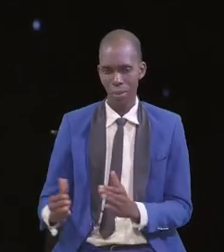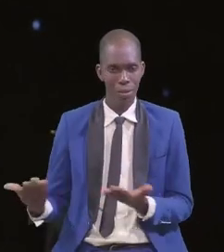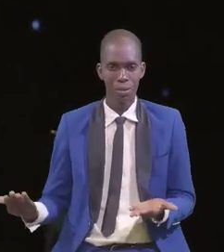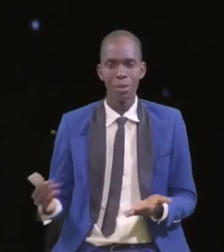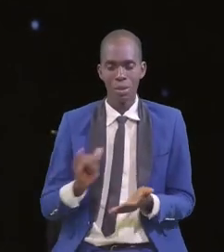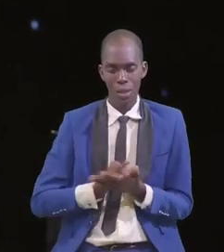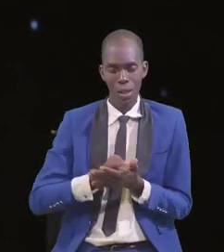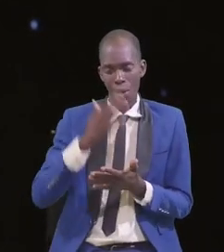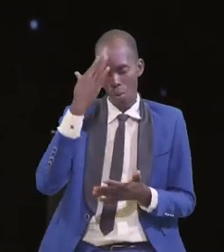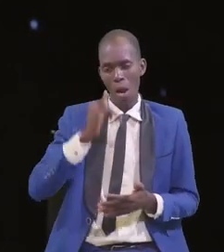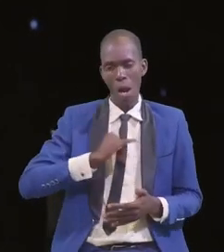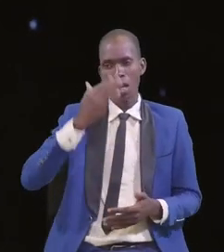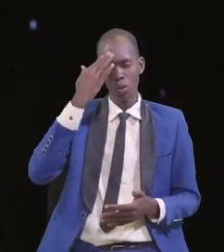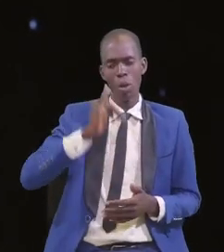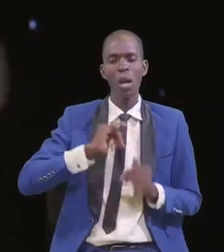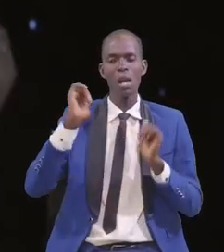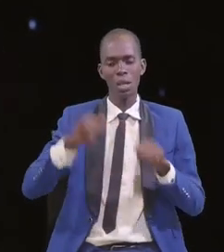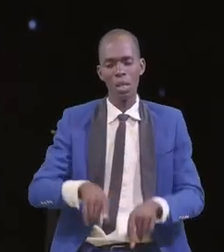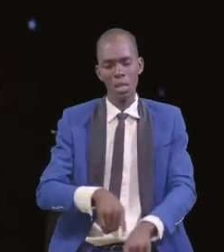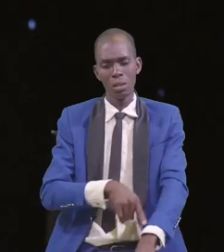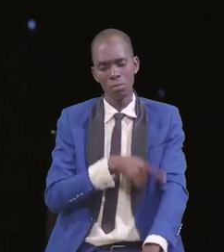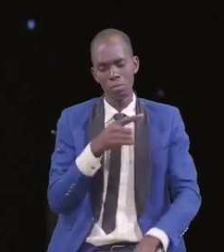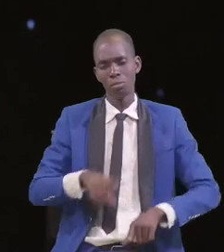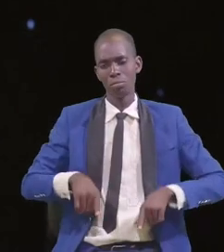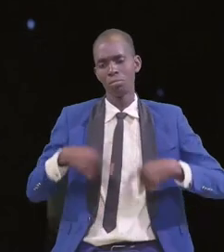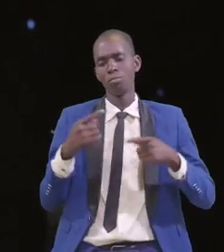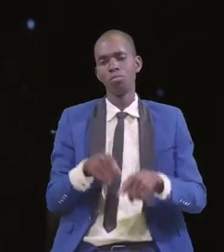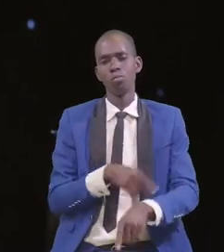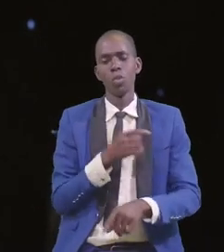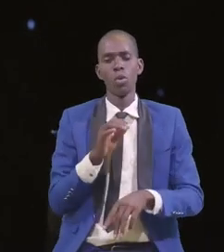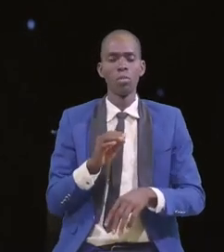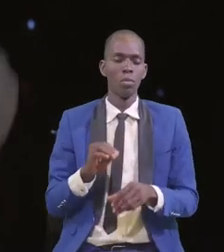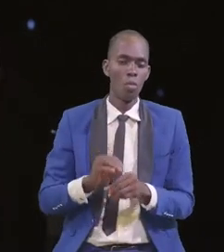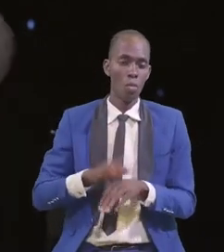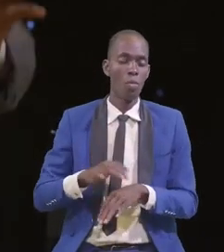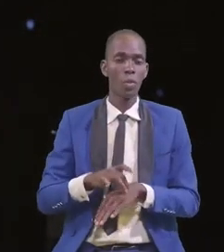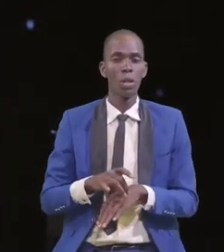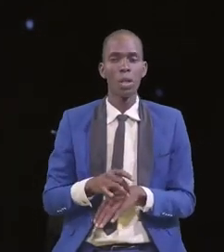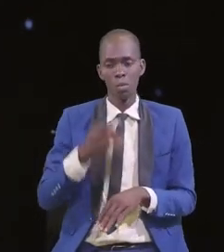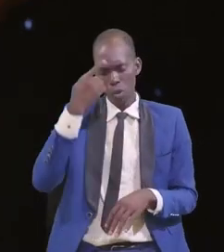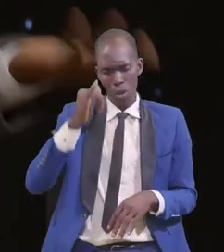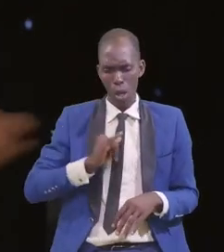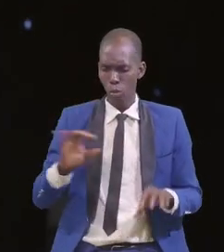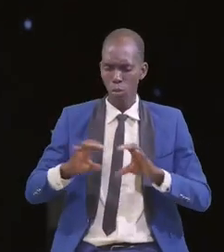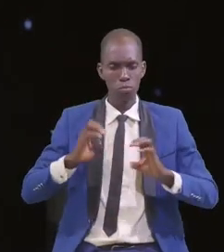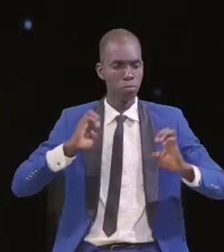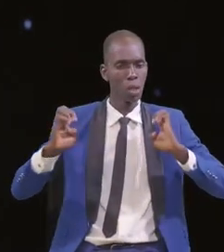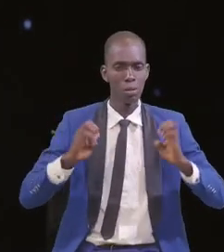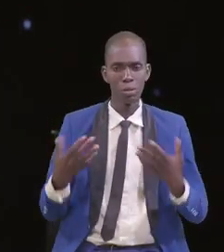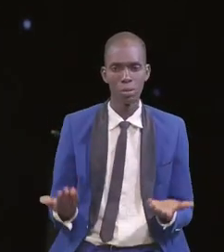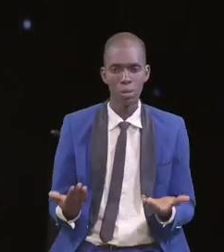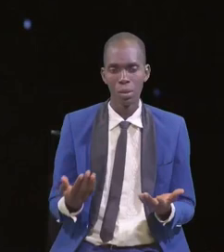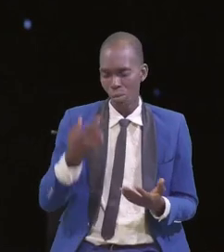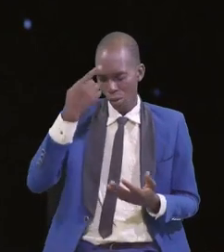medical tests every time, and I make sure that I am fit. And whatever, I tell them the money